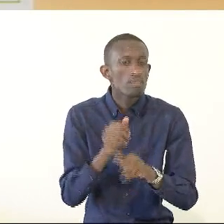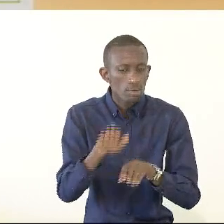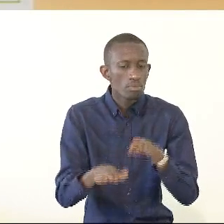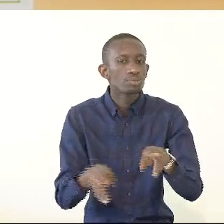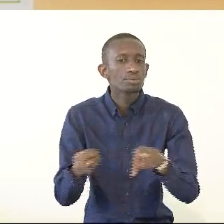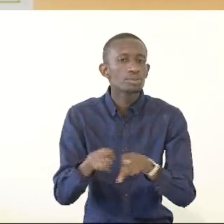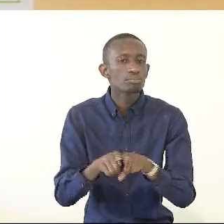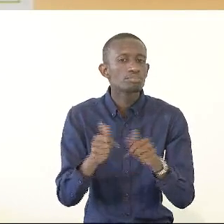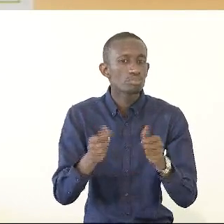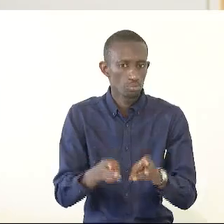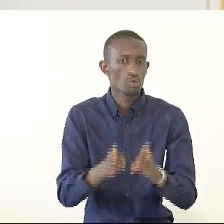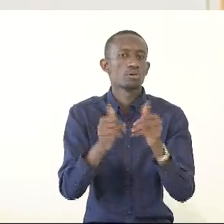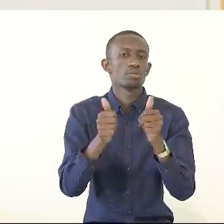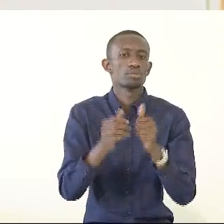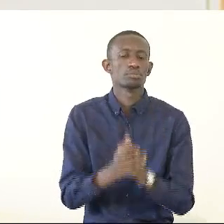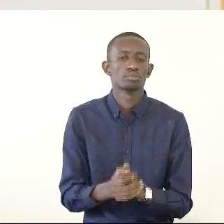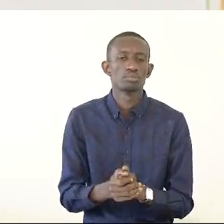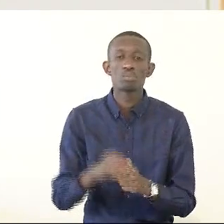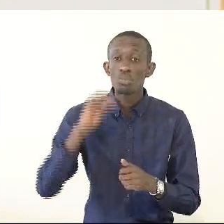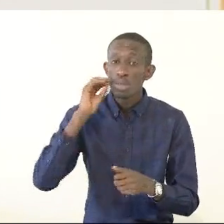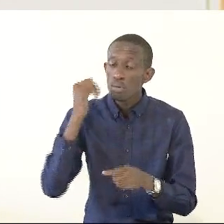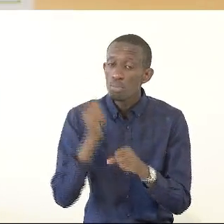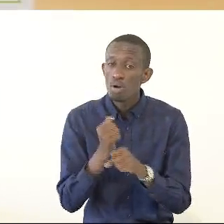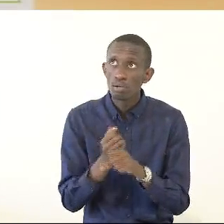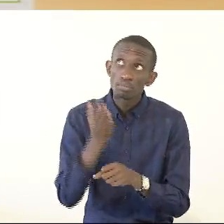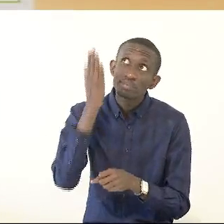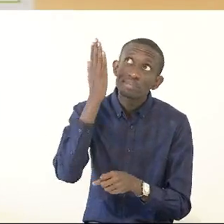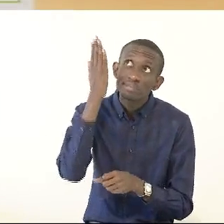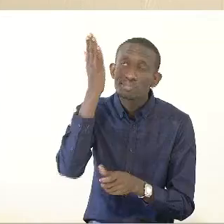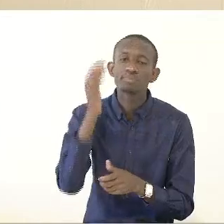here. Our homework is here.